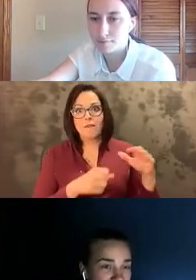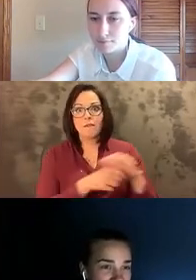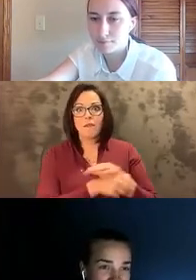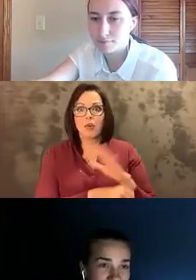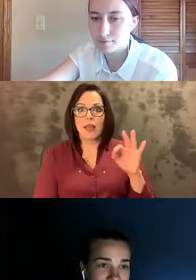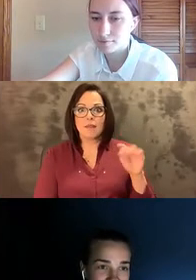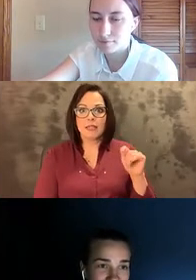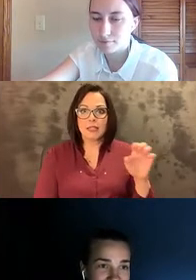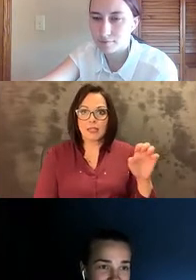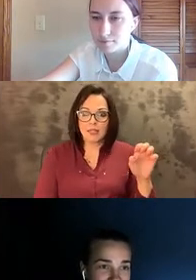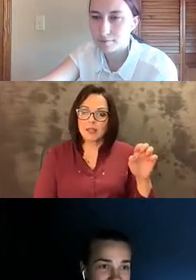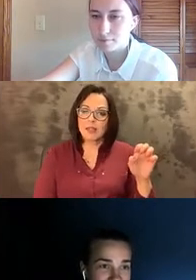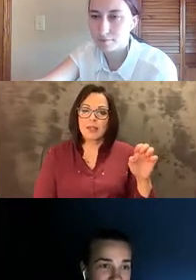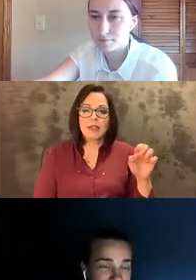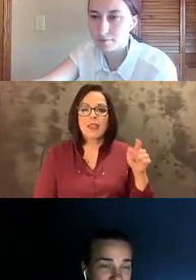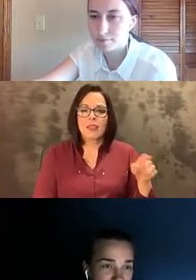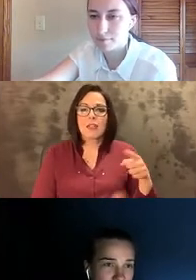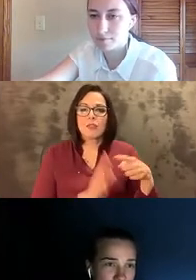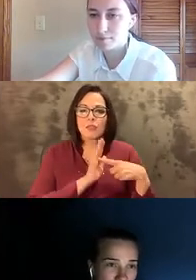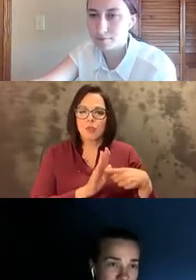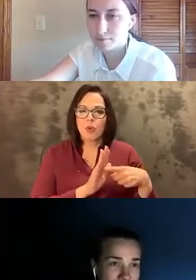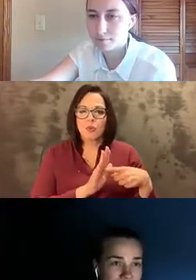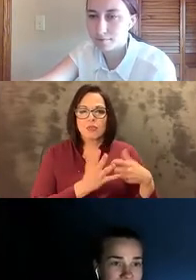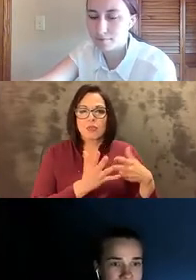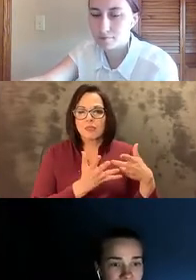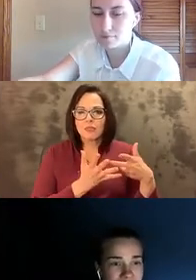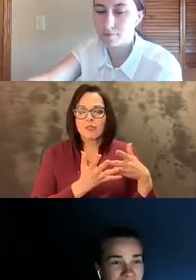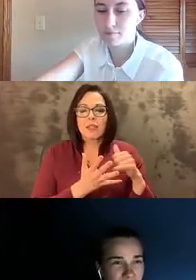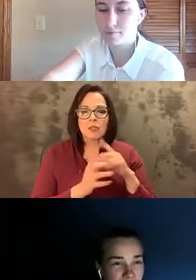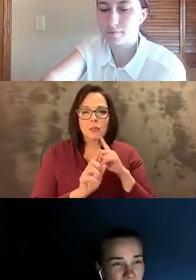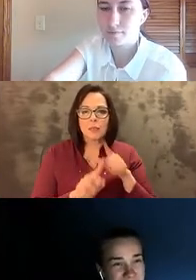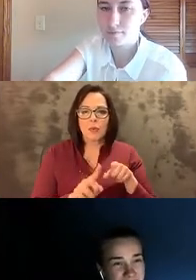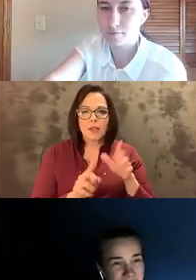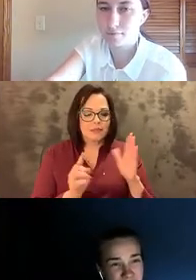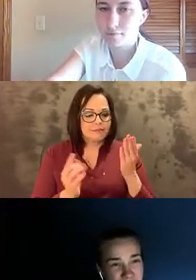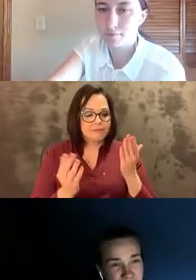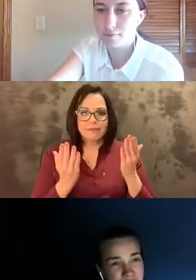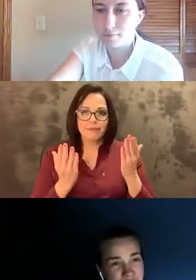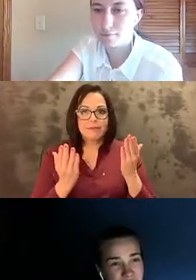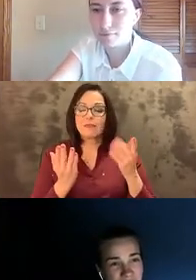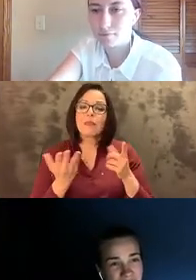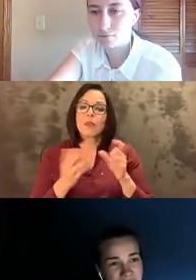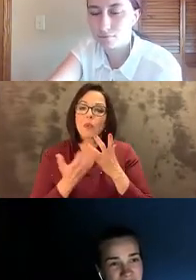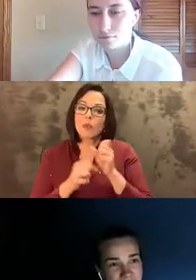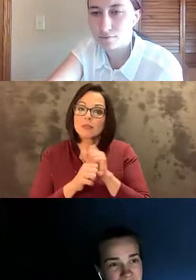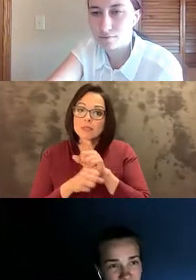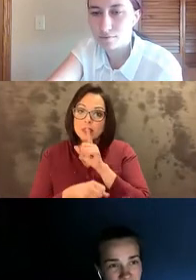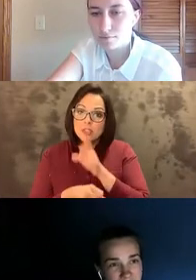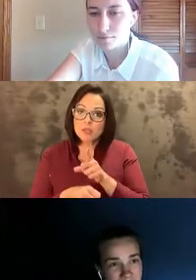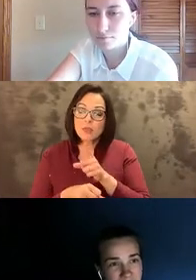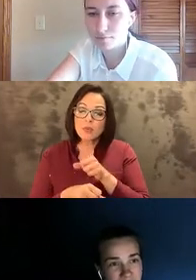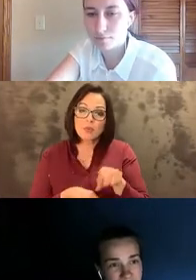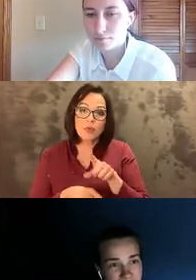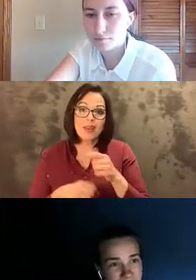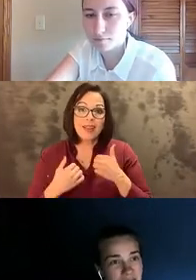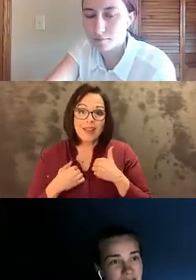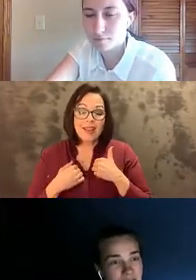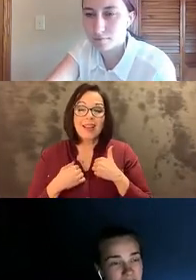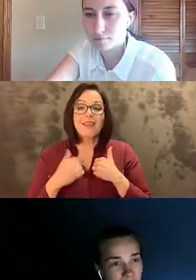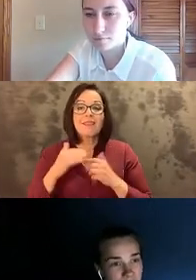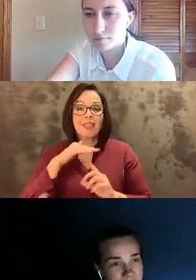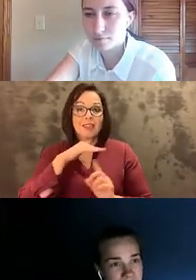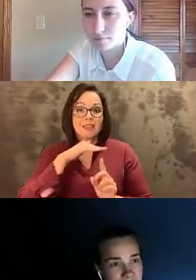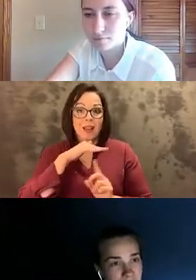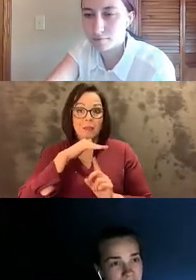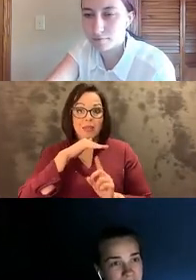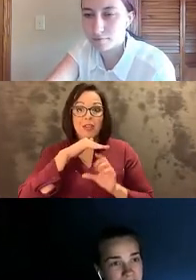FTE, and that indicates to us a misreporting. And we want to make sure to have the denominator be